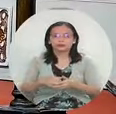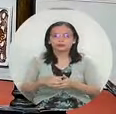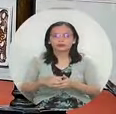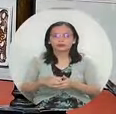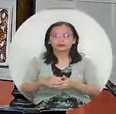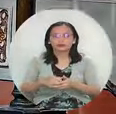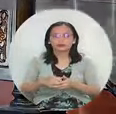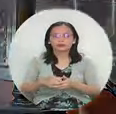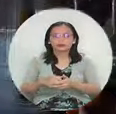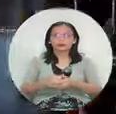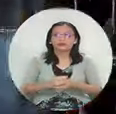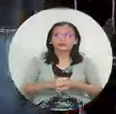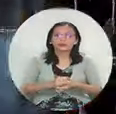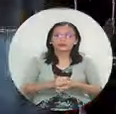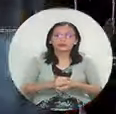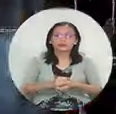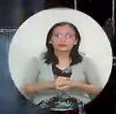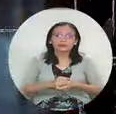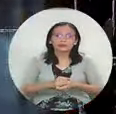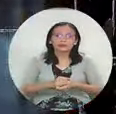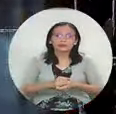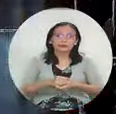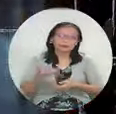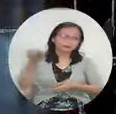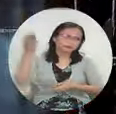Kaniadto palahubog,